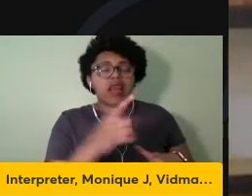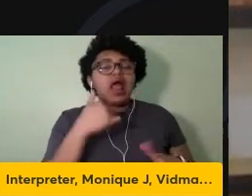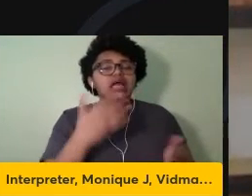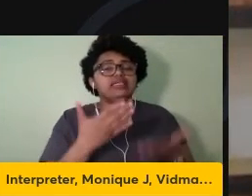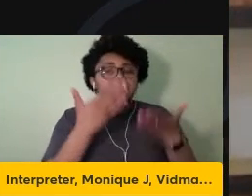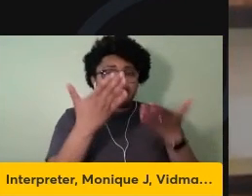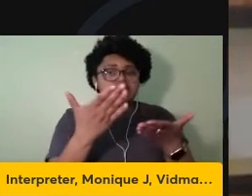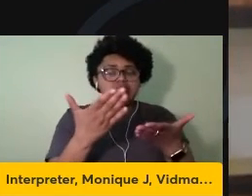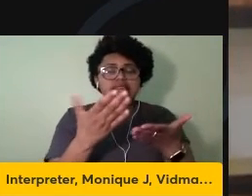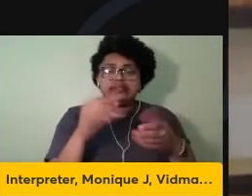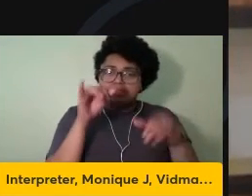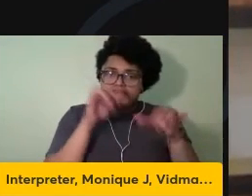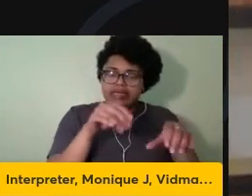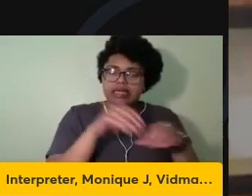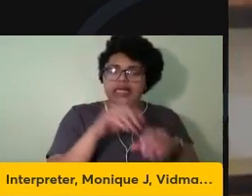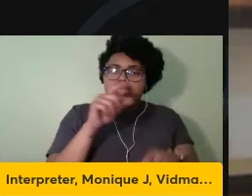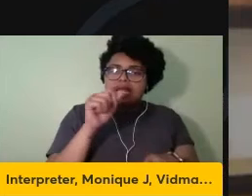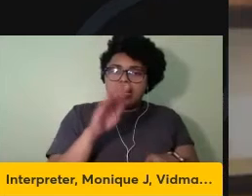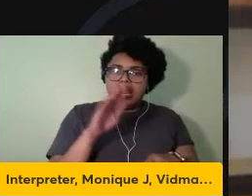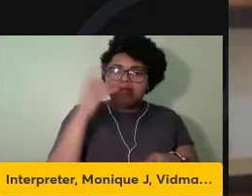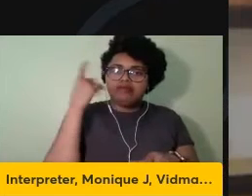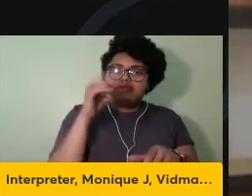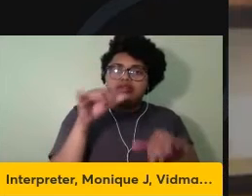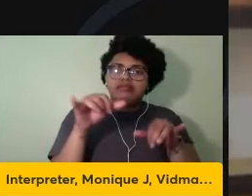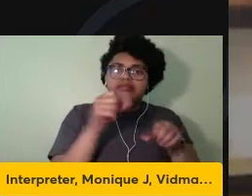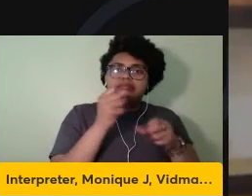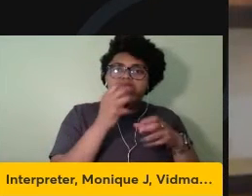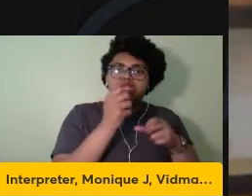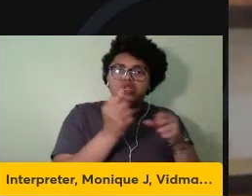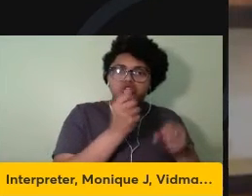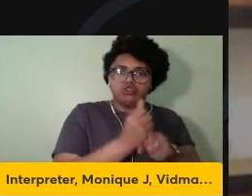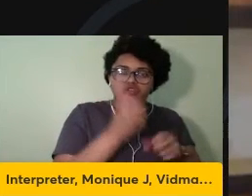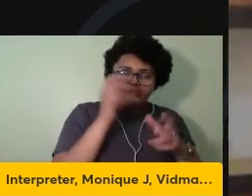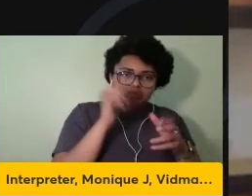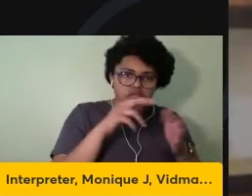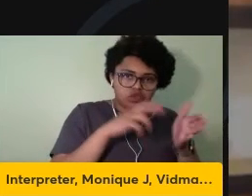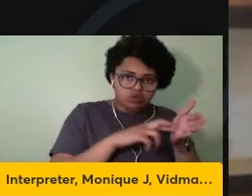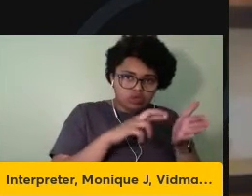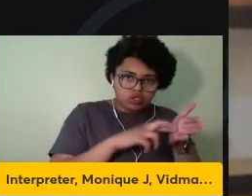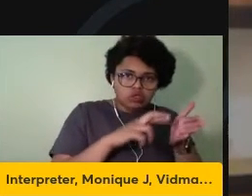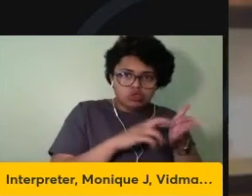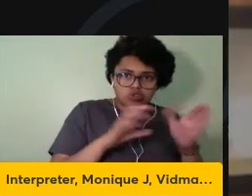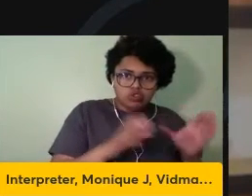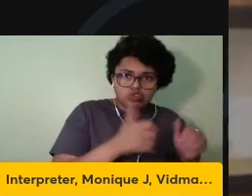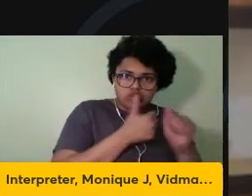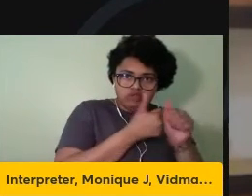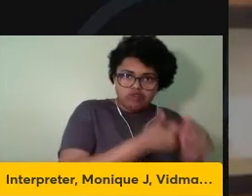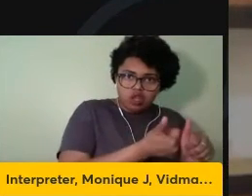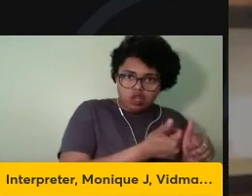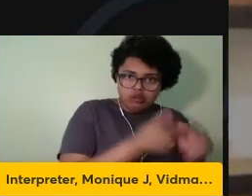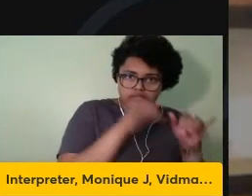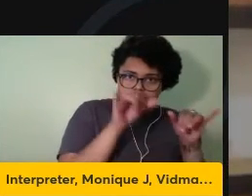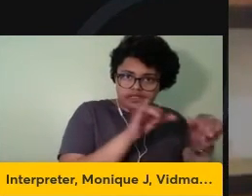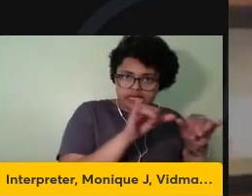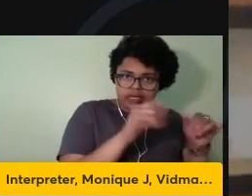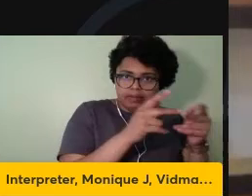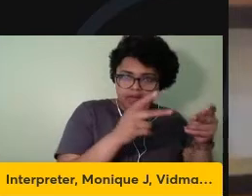That way you can get some good traction with the research you're doing and ideally get your name on some publications, and that will be seminal